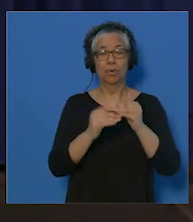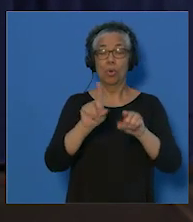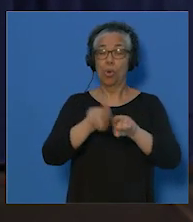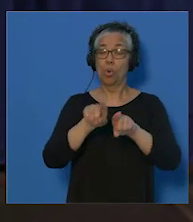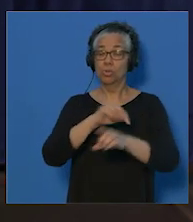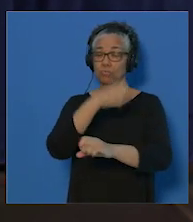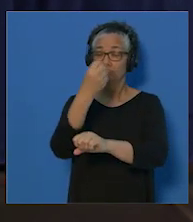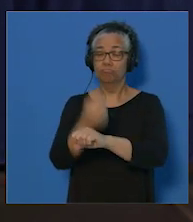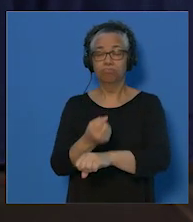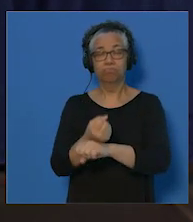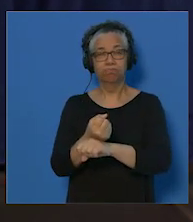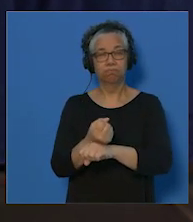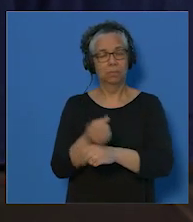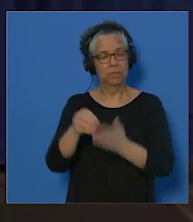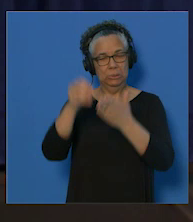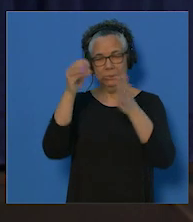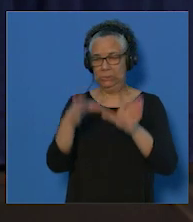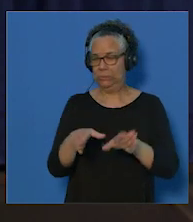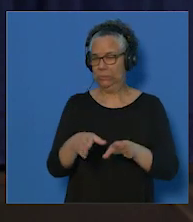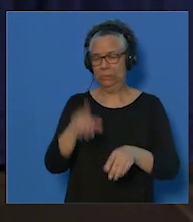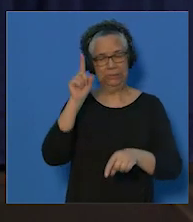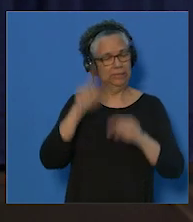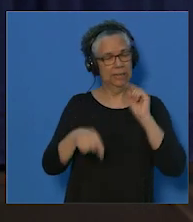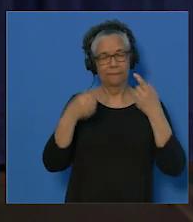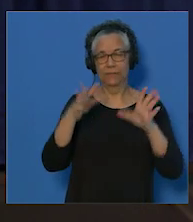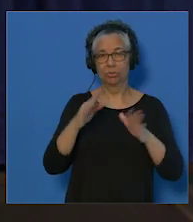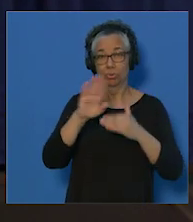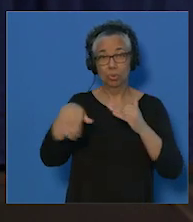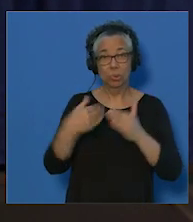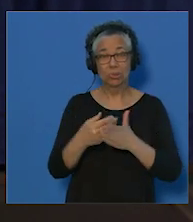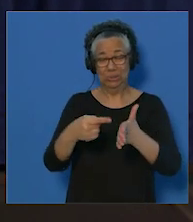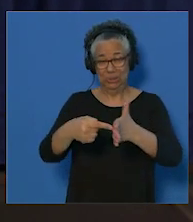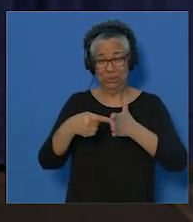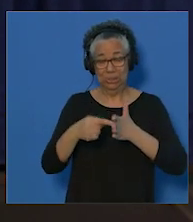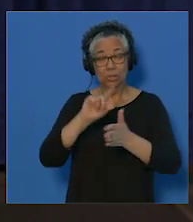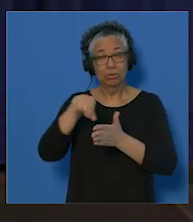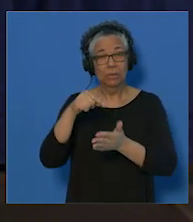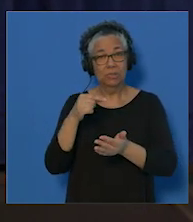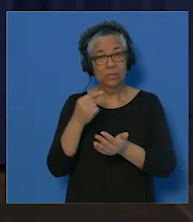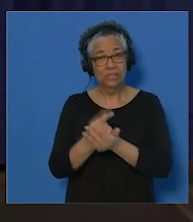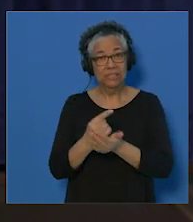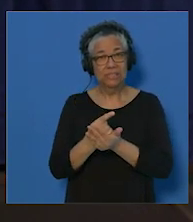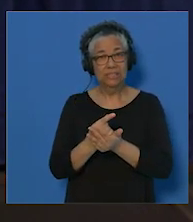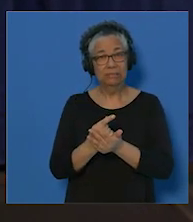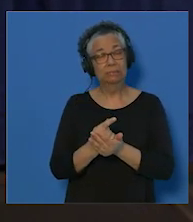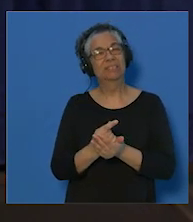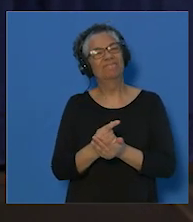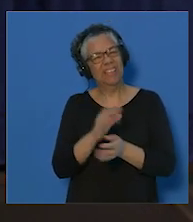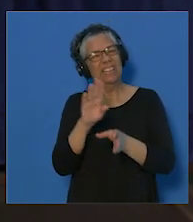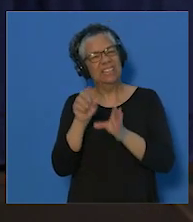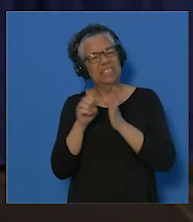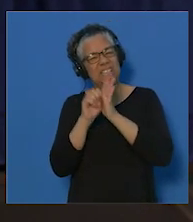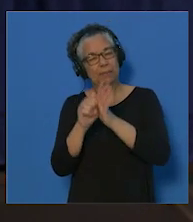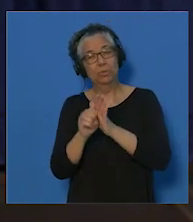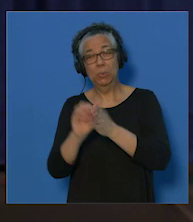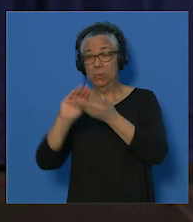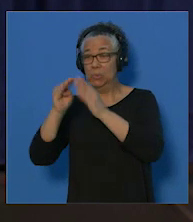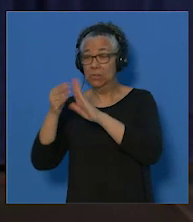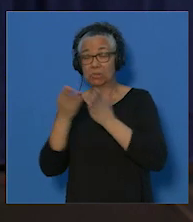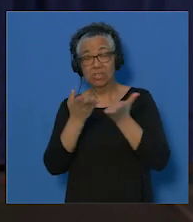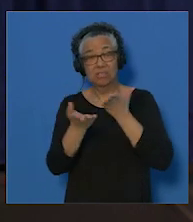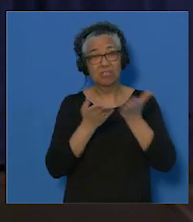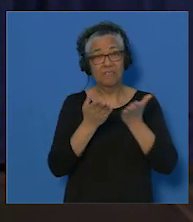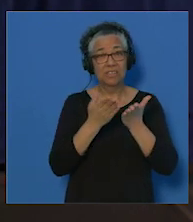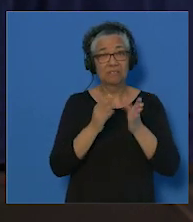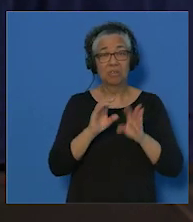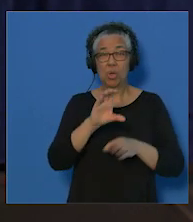many students' ability to complete all the requirements for graduation, which included the required hours for community service, co-curricular hours, and